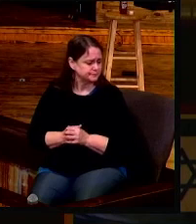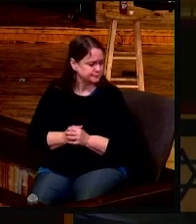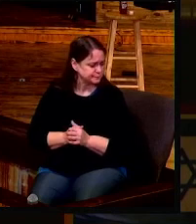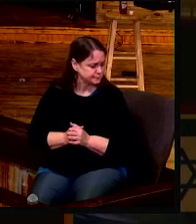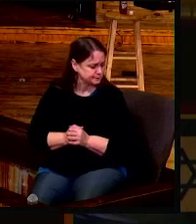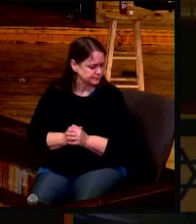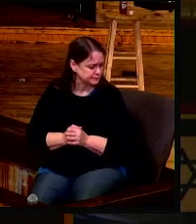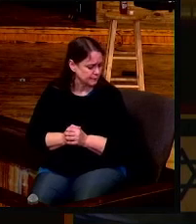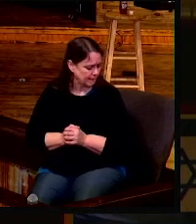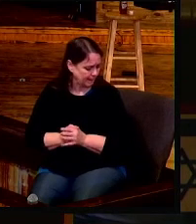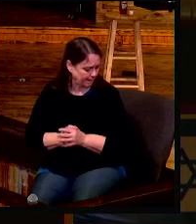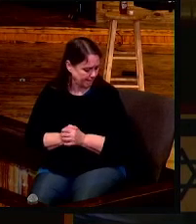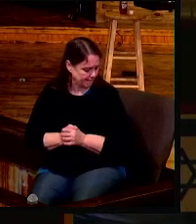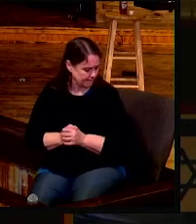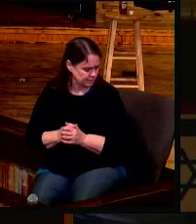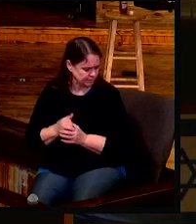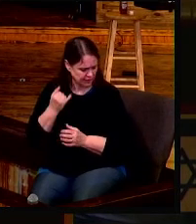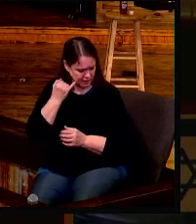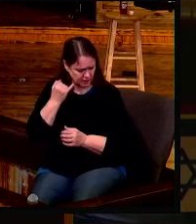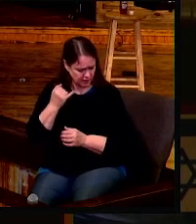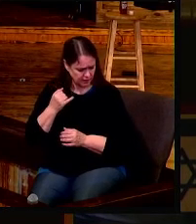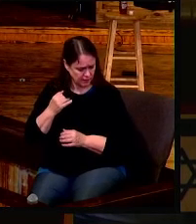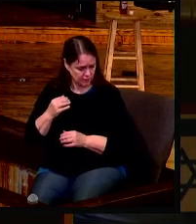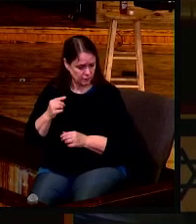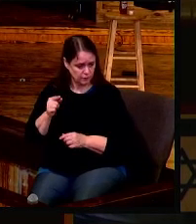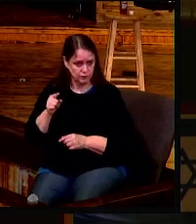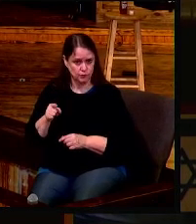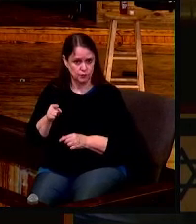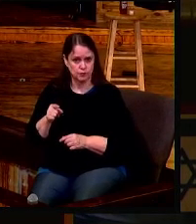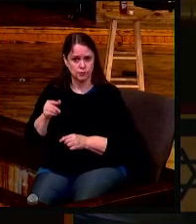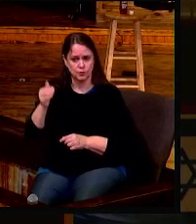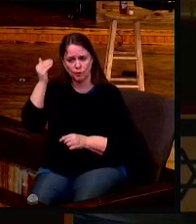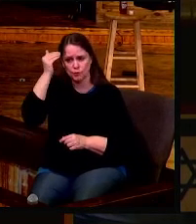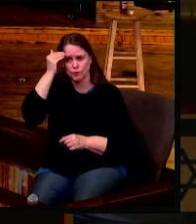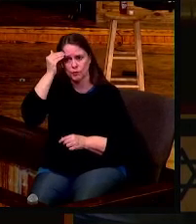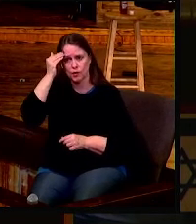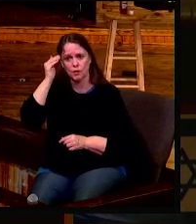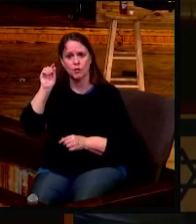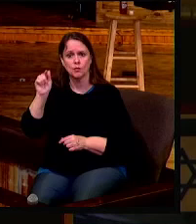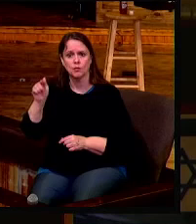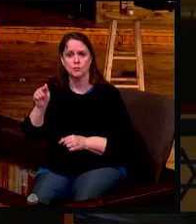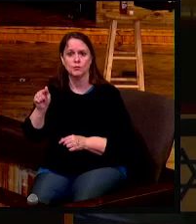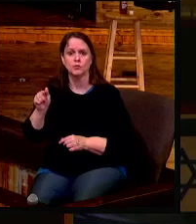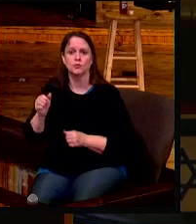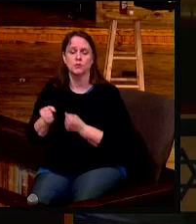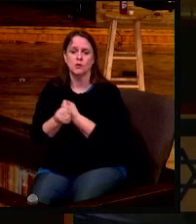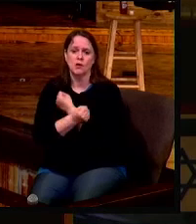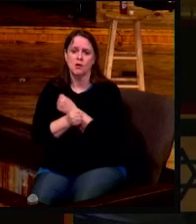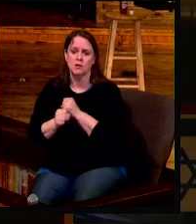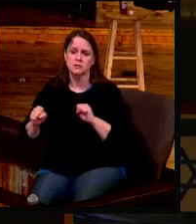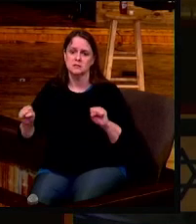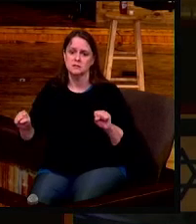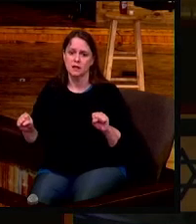Or if you're not sure that you're saved or not, again, this is always the time to do it here at church.